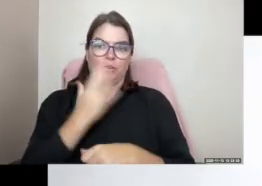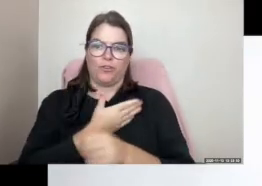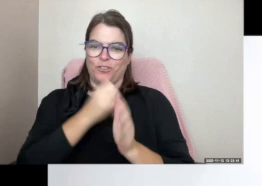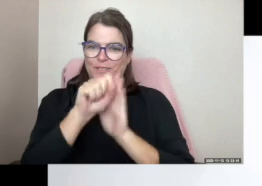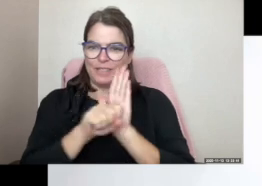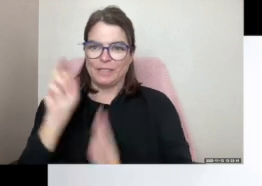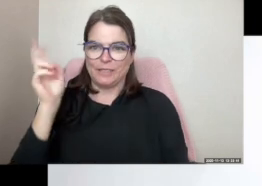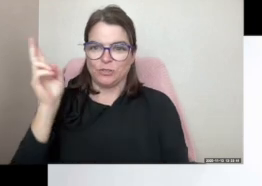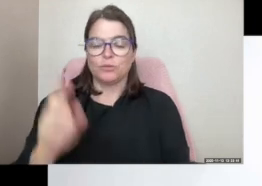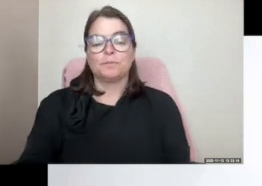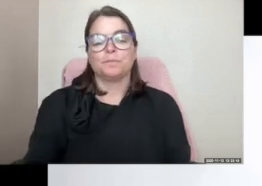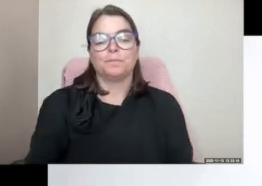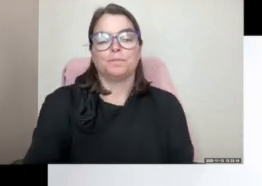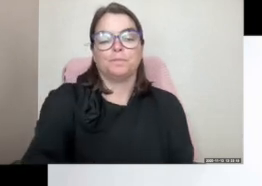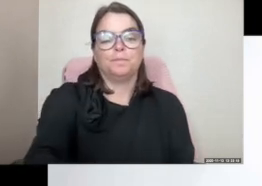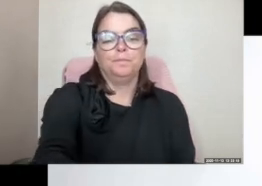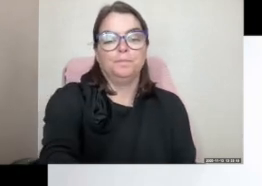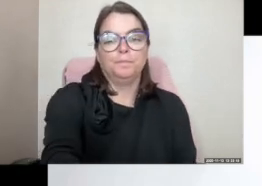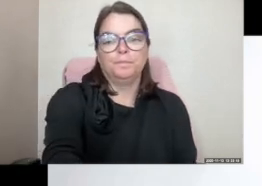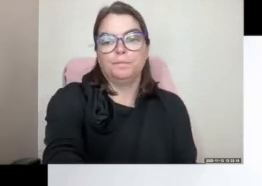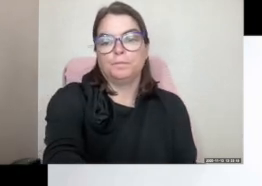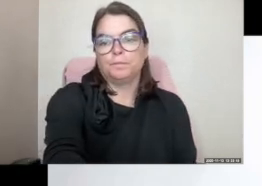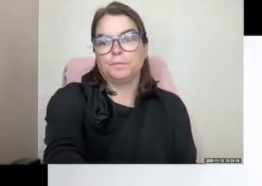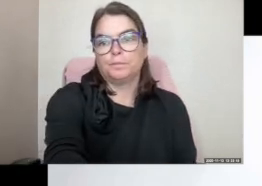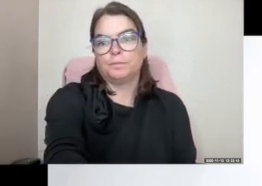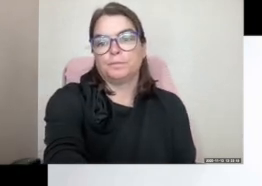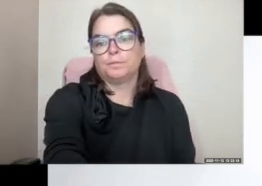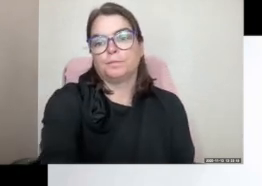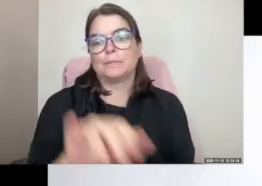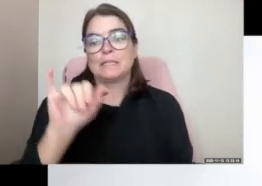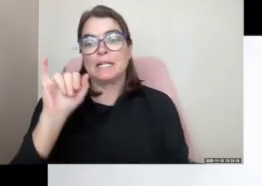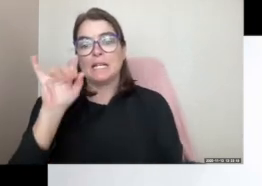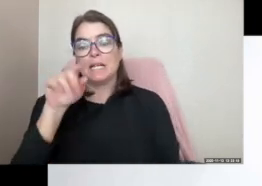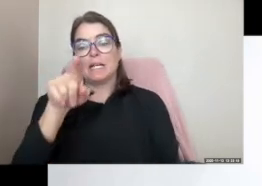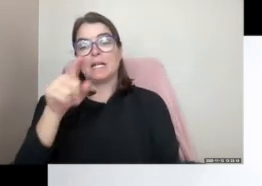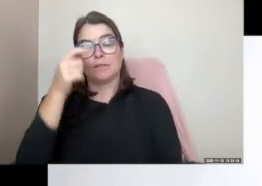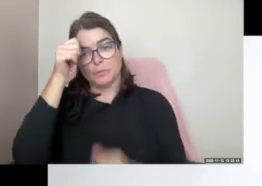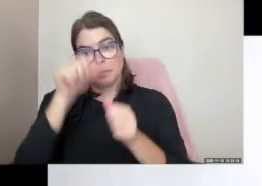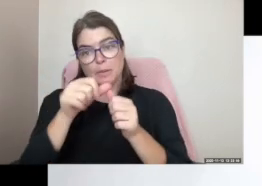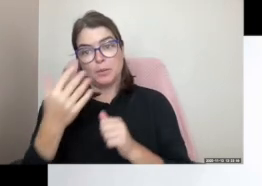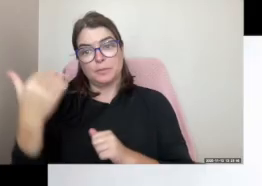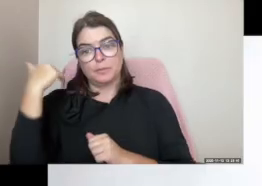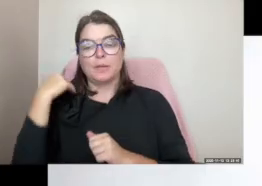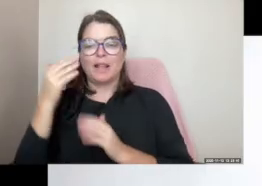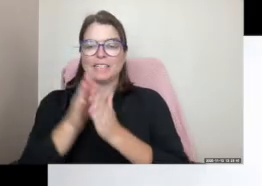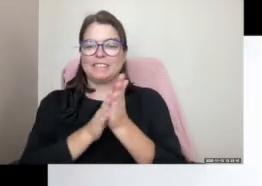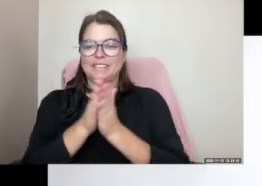and achieving air quality and climate objectives. This really is a critical time in our history.